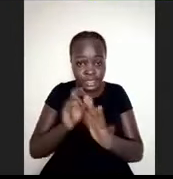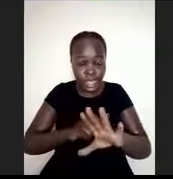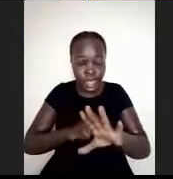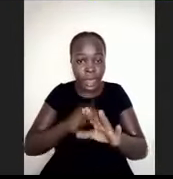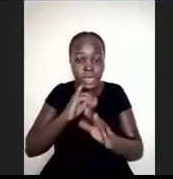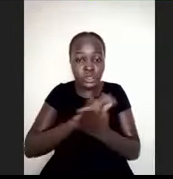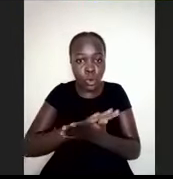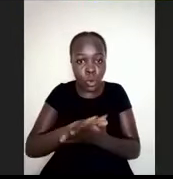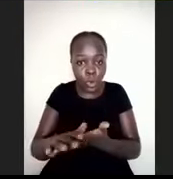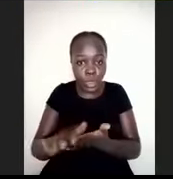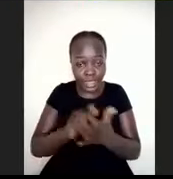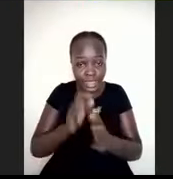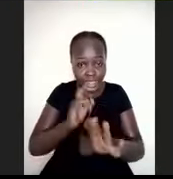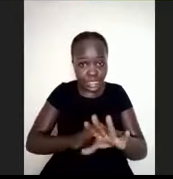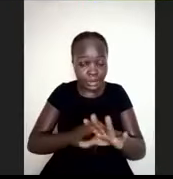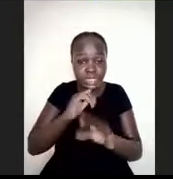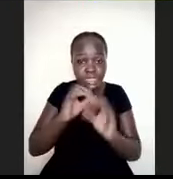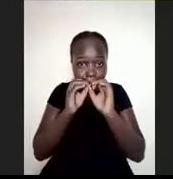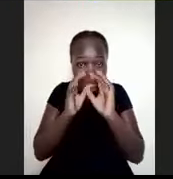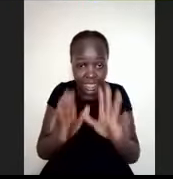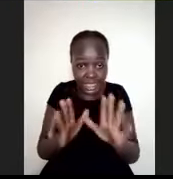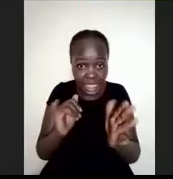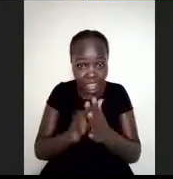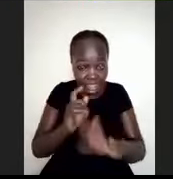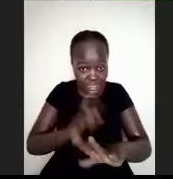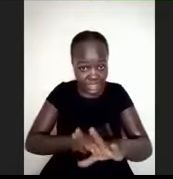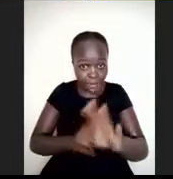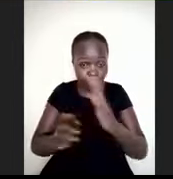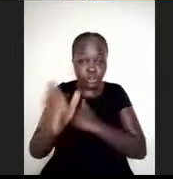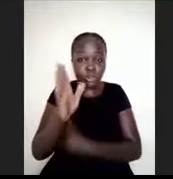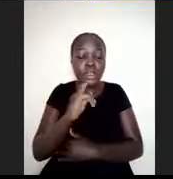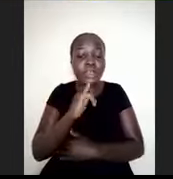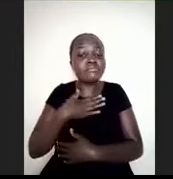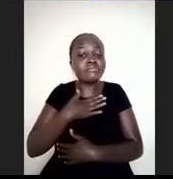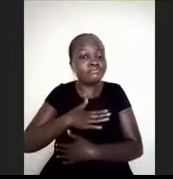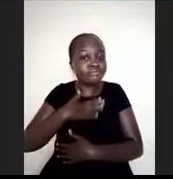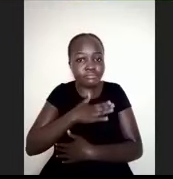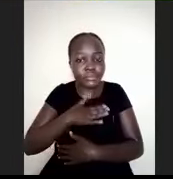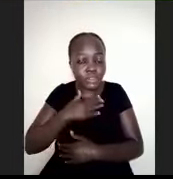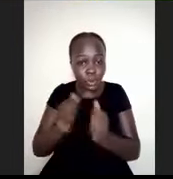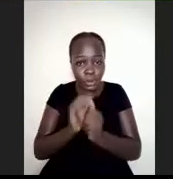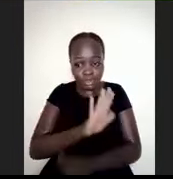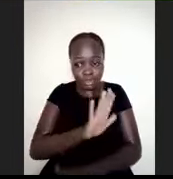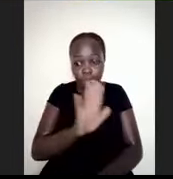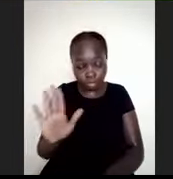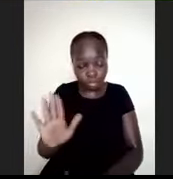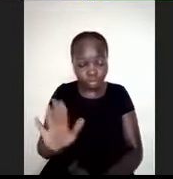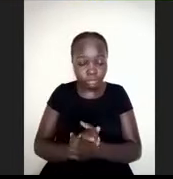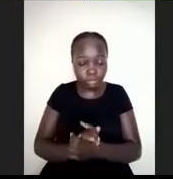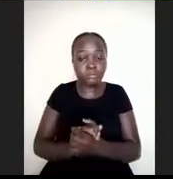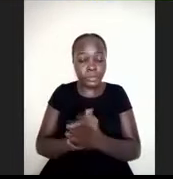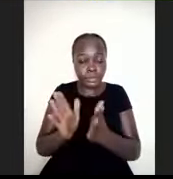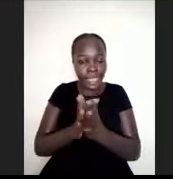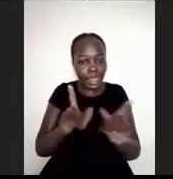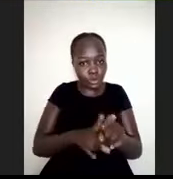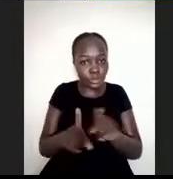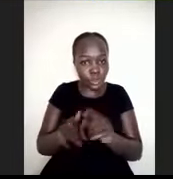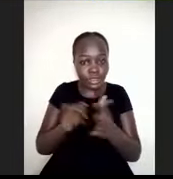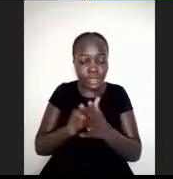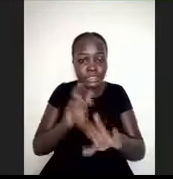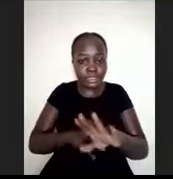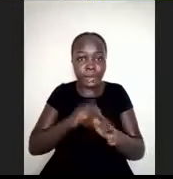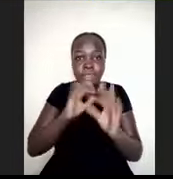when it is blessed. That's when God is pleased with it. And that's when it's